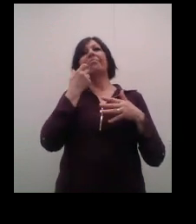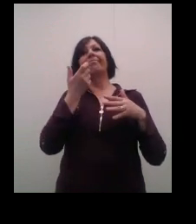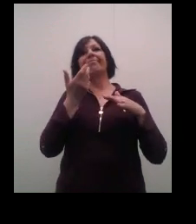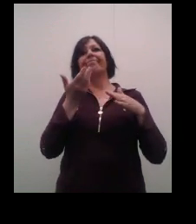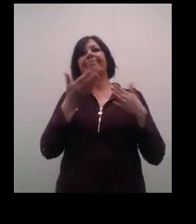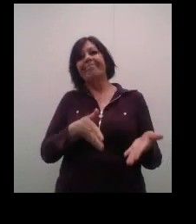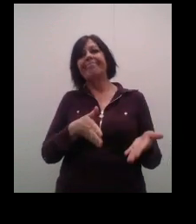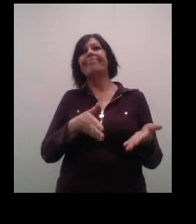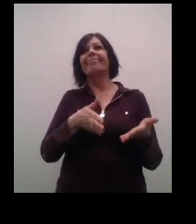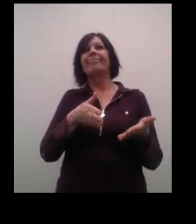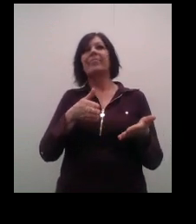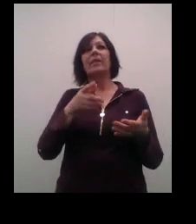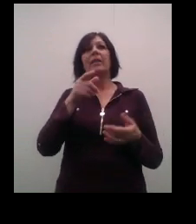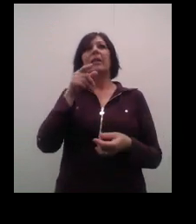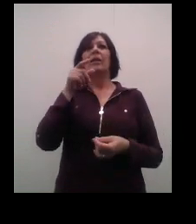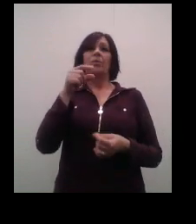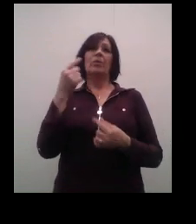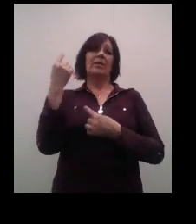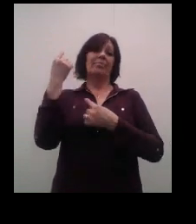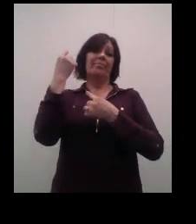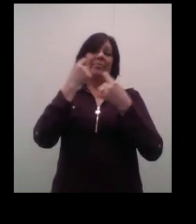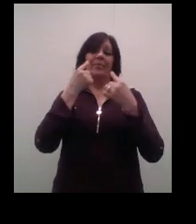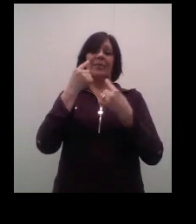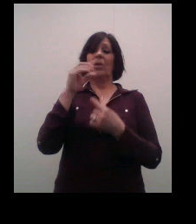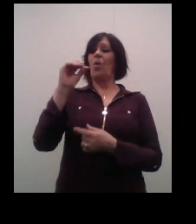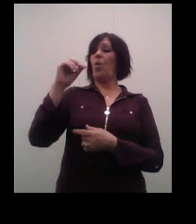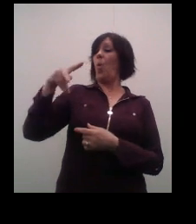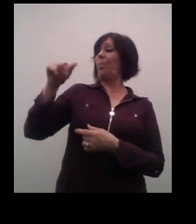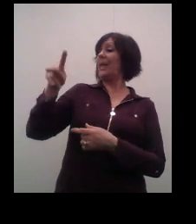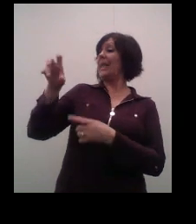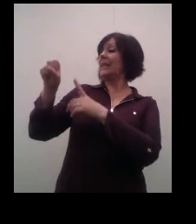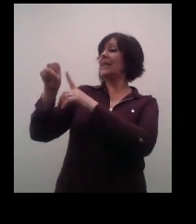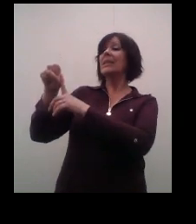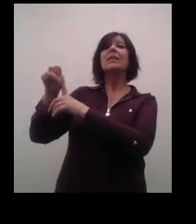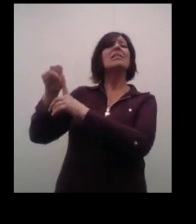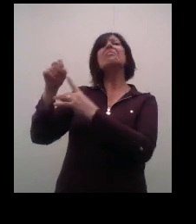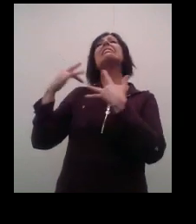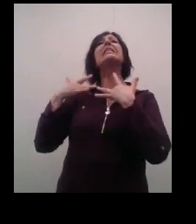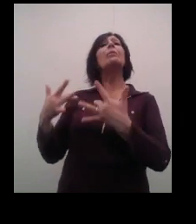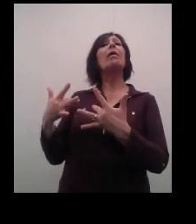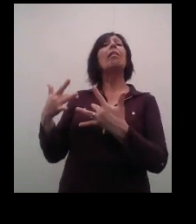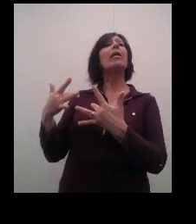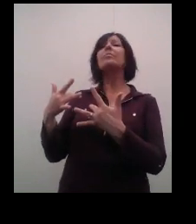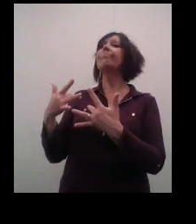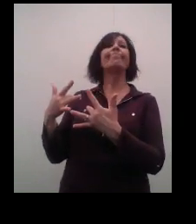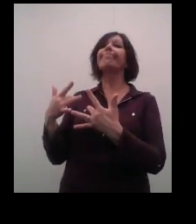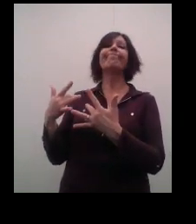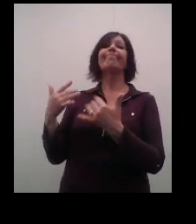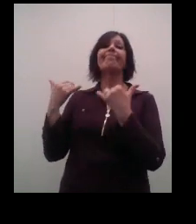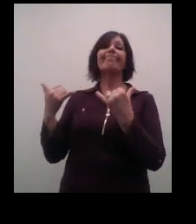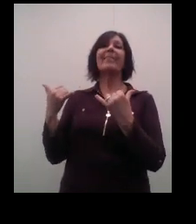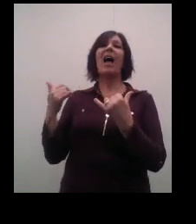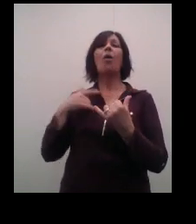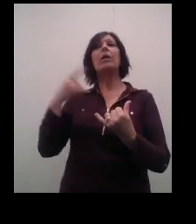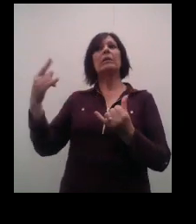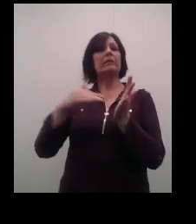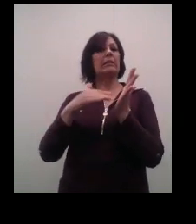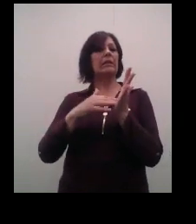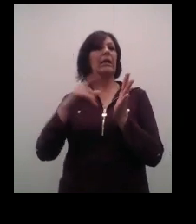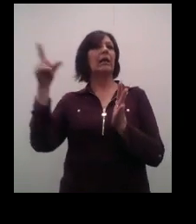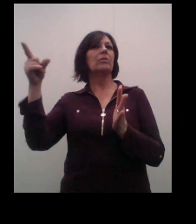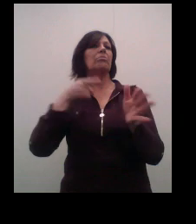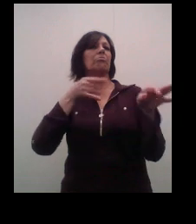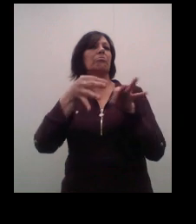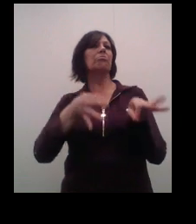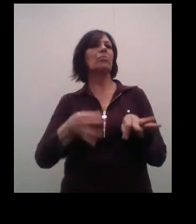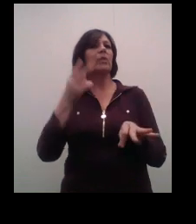is straight would normally be considered opiates like heroin and fentanyl. And I'll turn it over to the doctor, because we have seen an